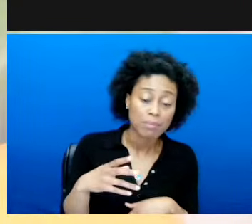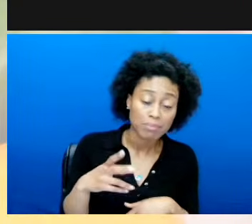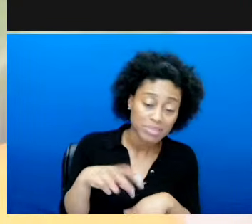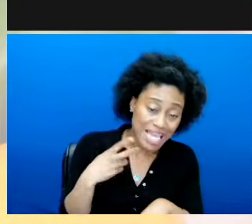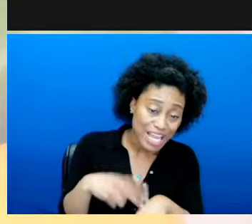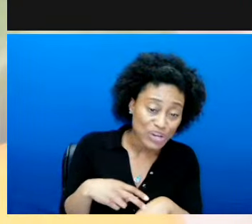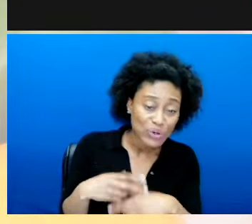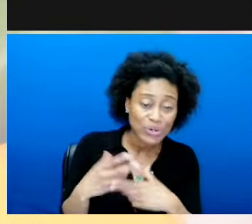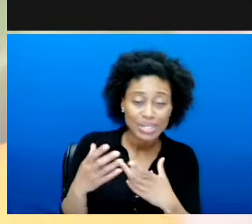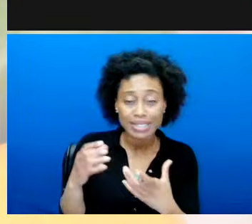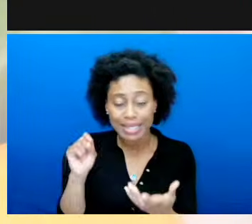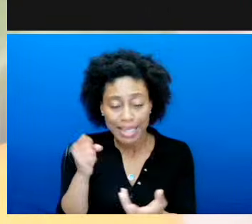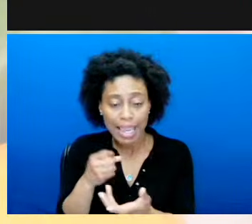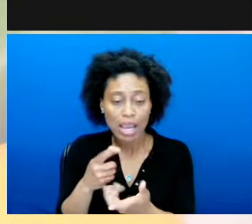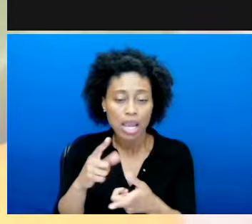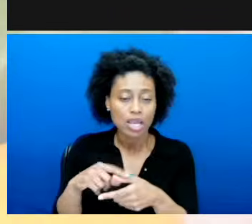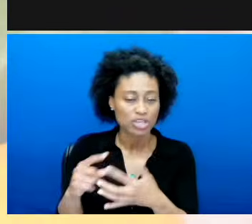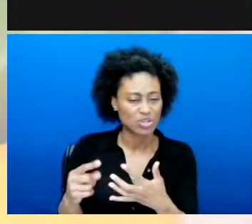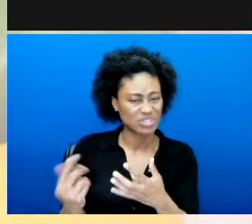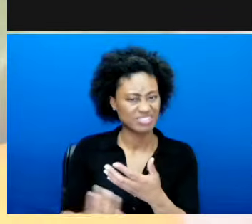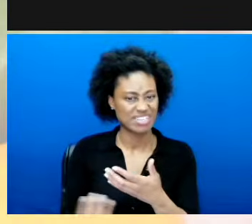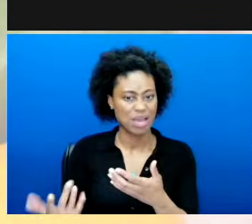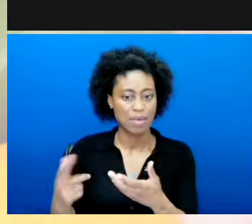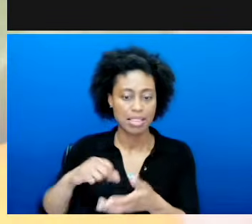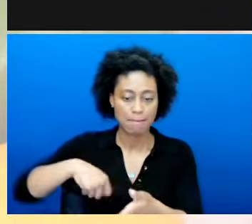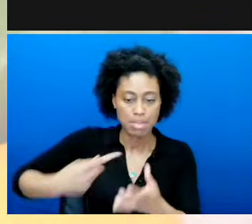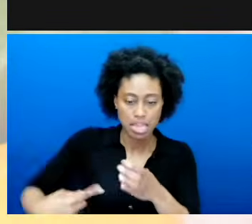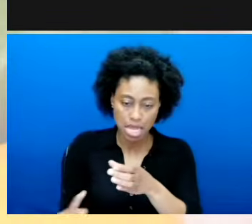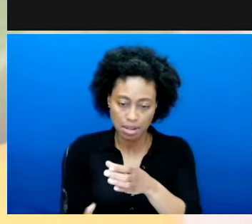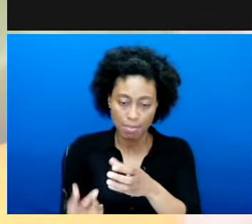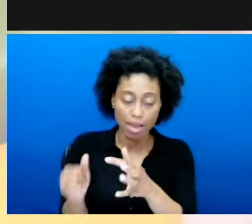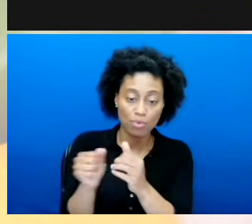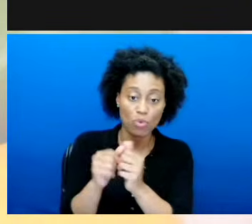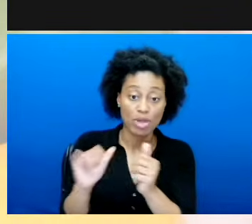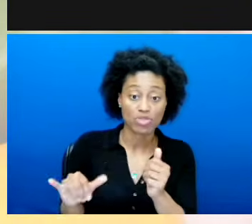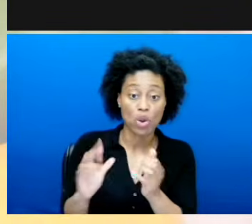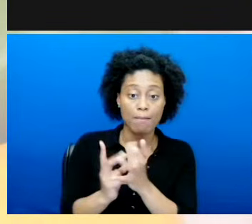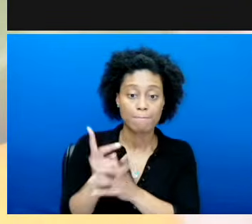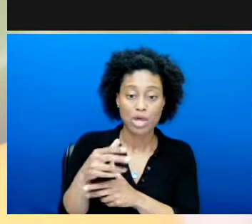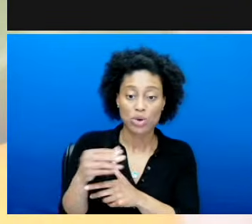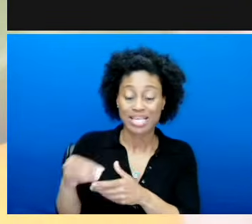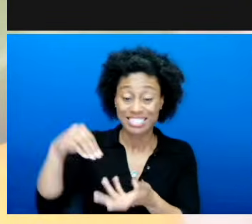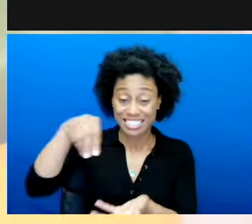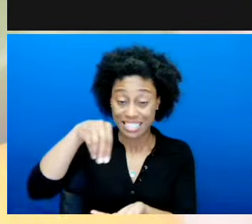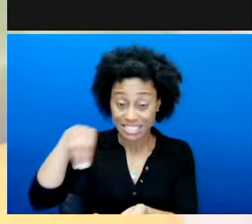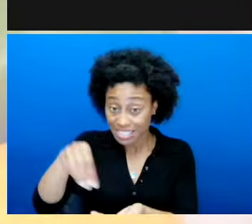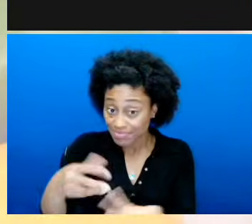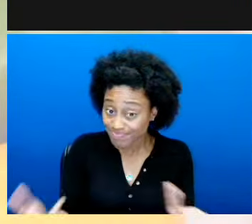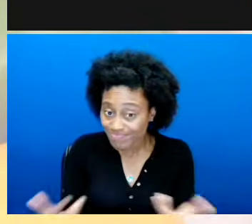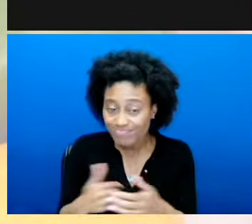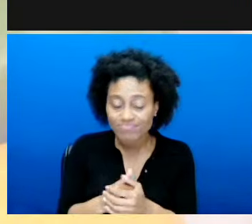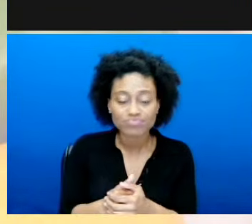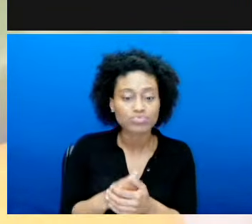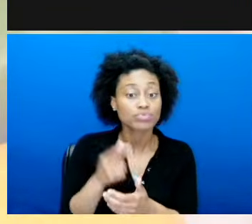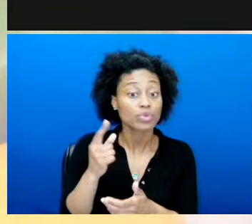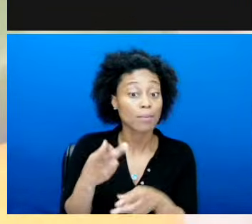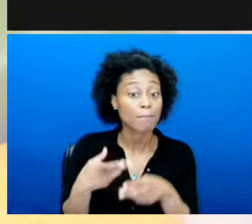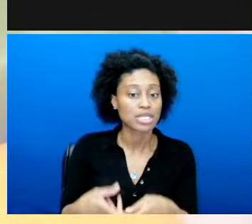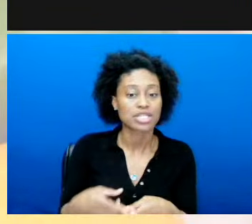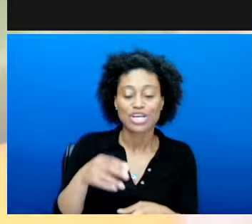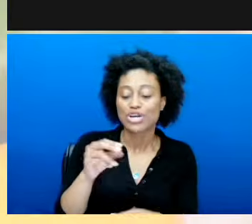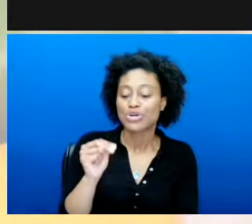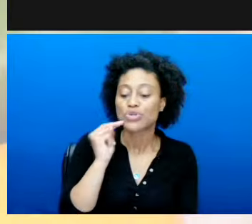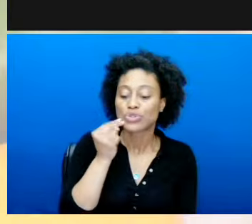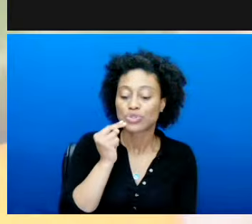smooth texture. Usually you just steam them and then blend them up with your plant-based milk and your seasonings. Like someone mentioned, nutritional